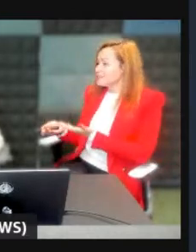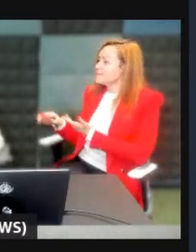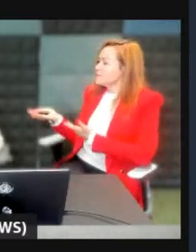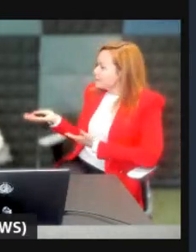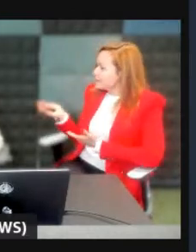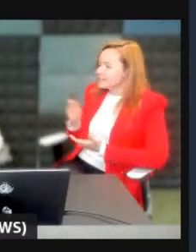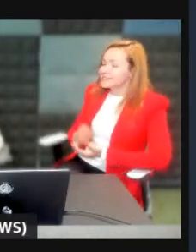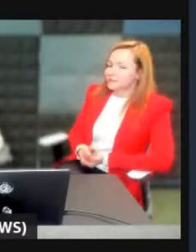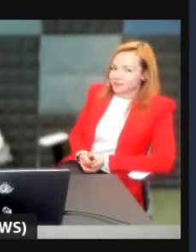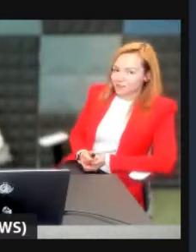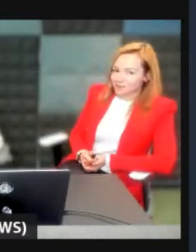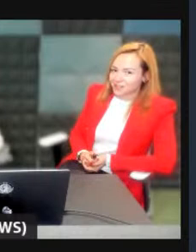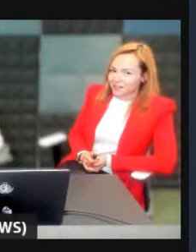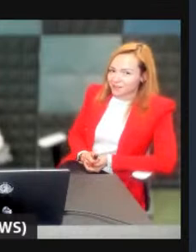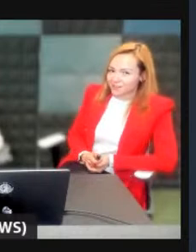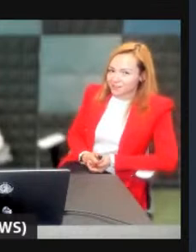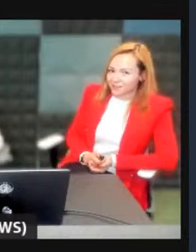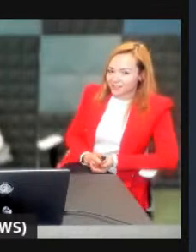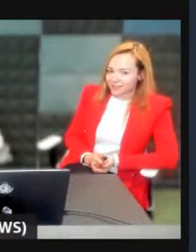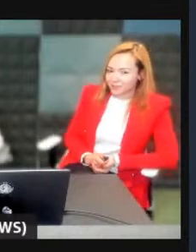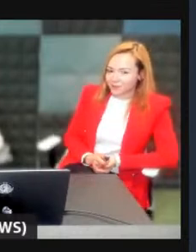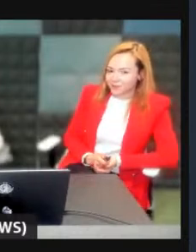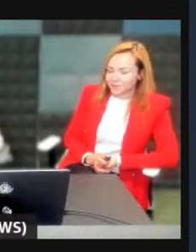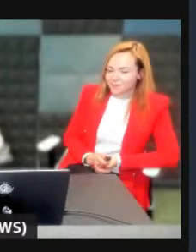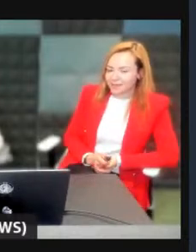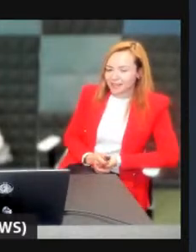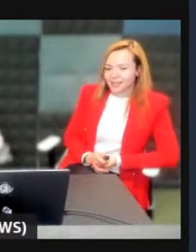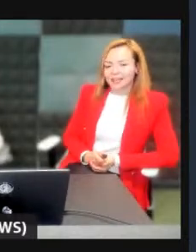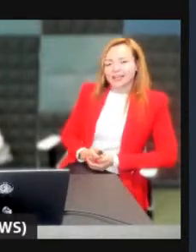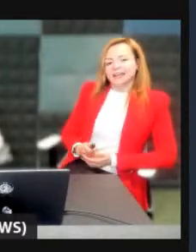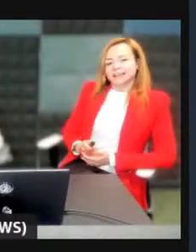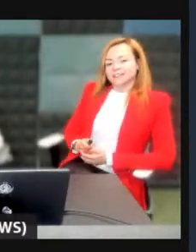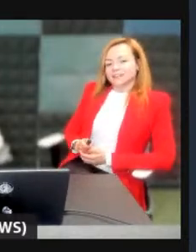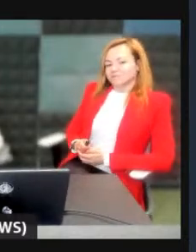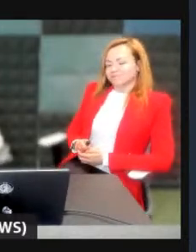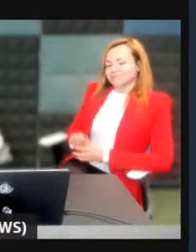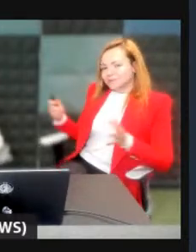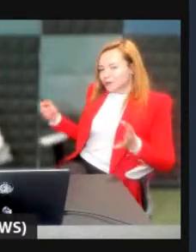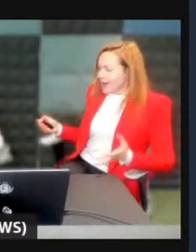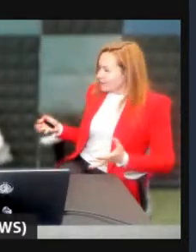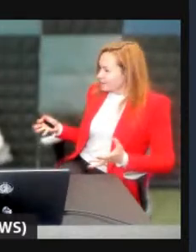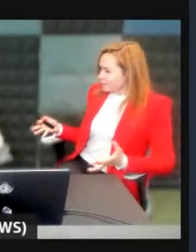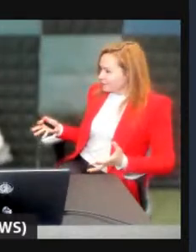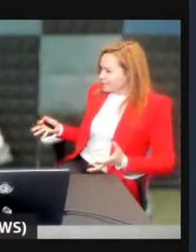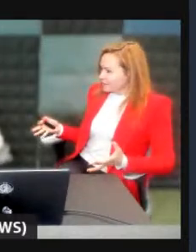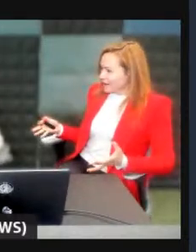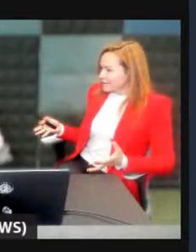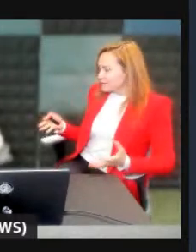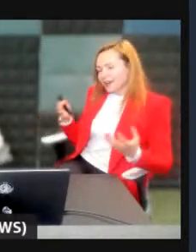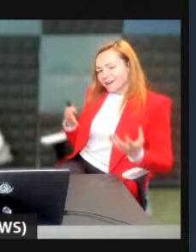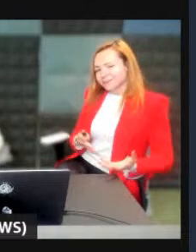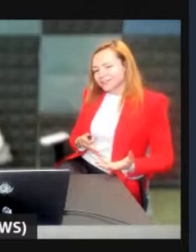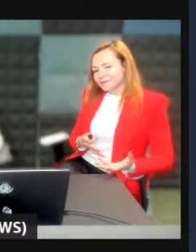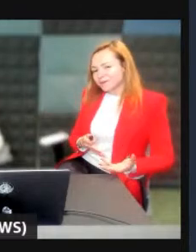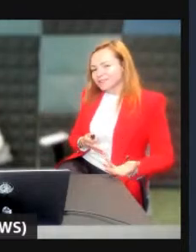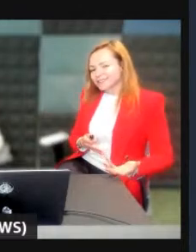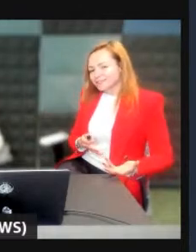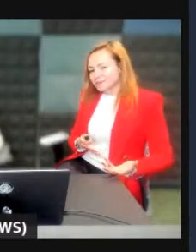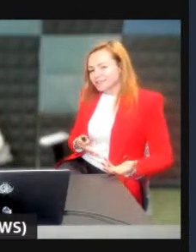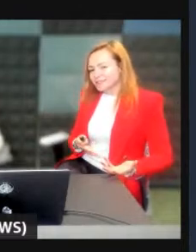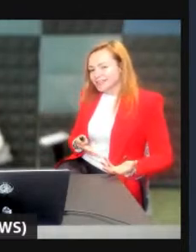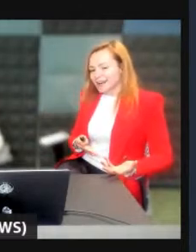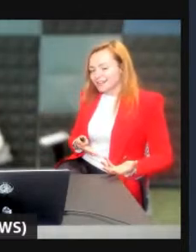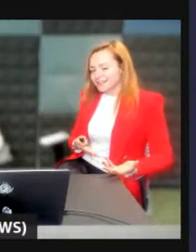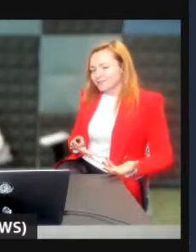clients within the VPCs that were associated with the service network. So we have the full data path. We have all the components